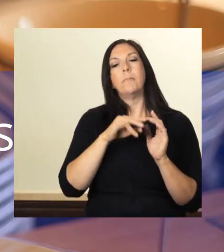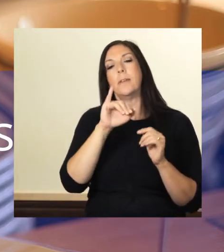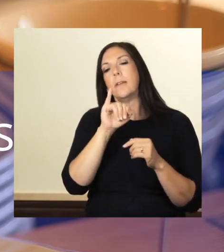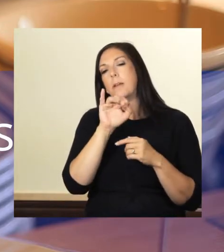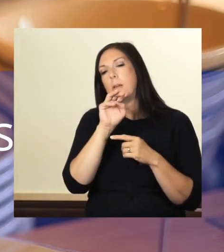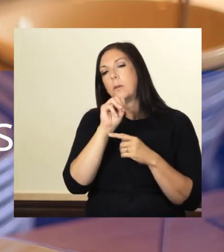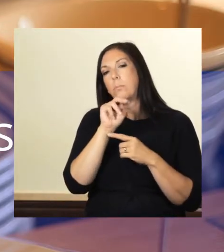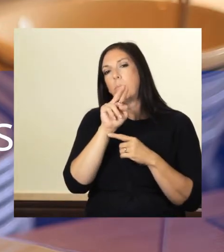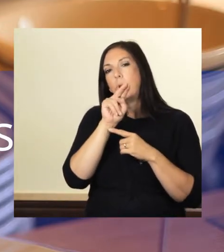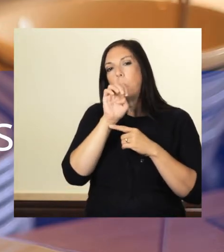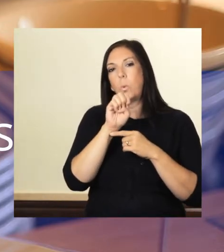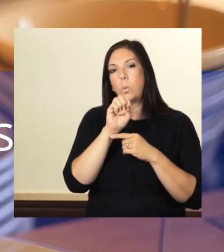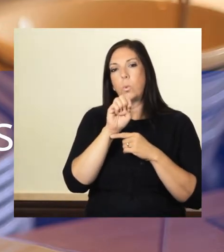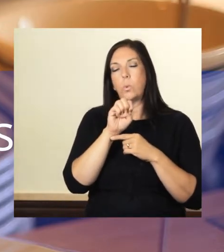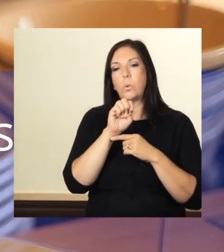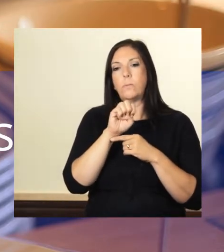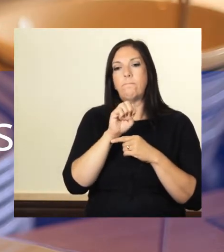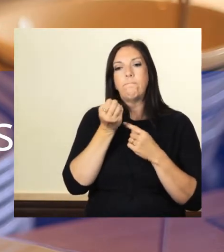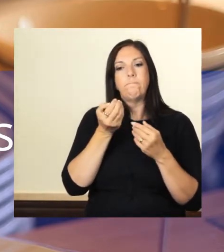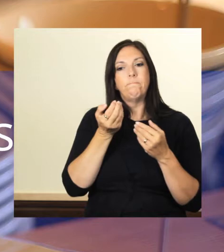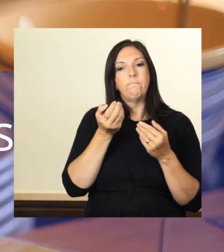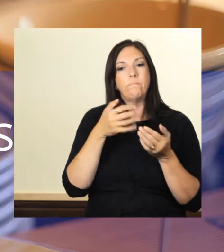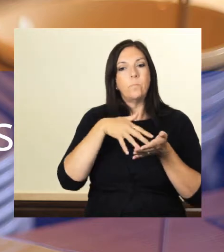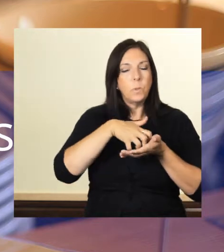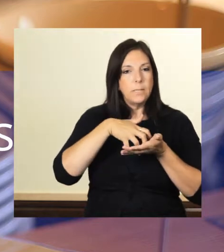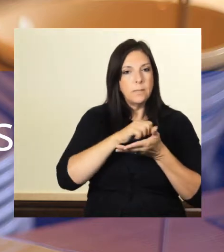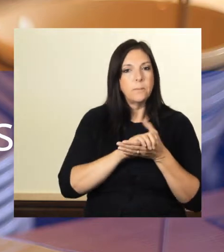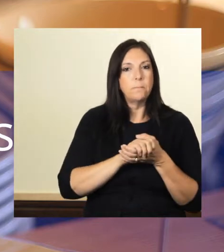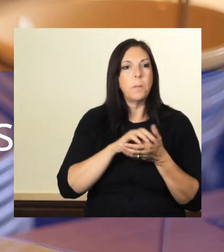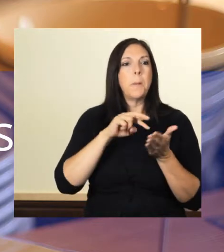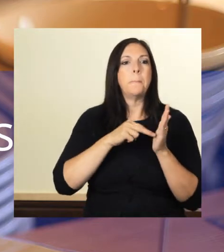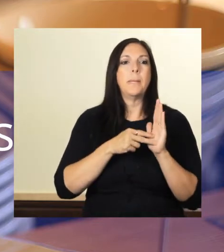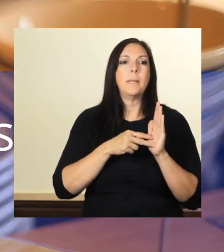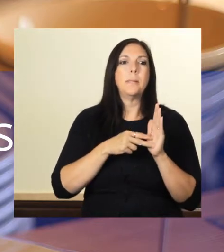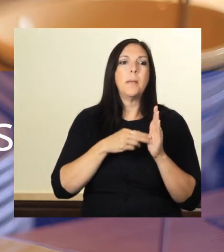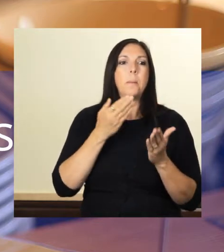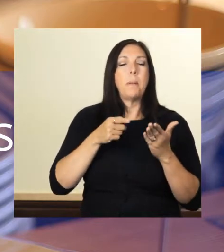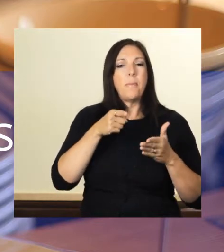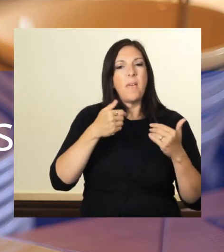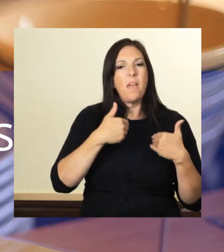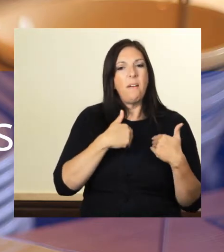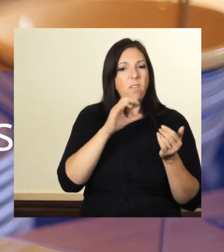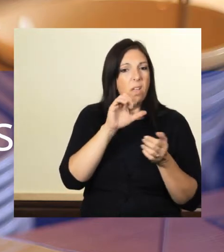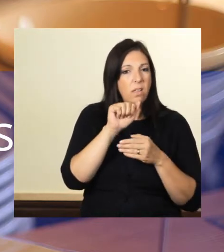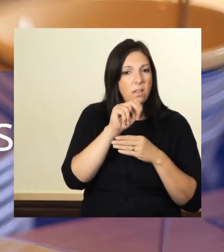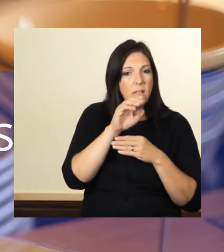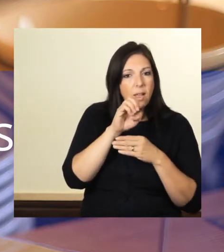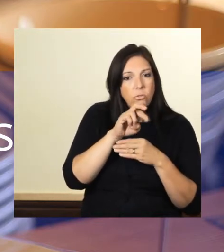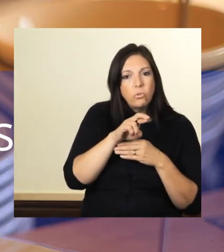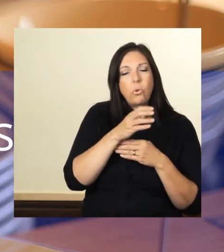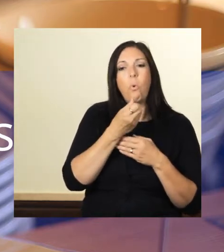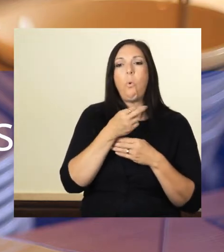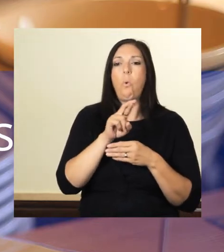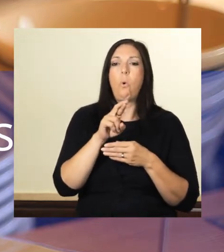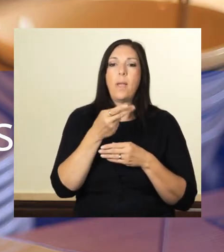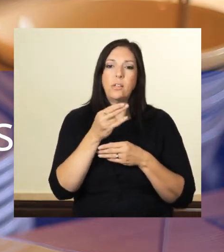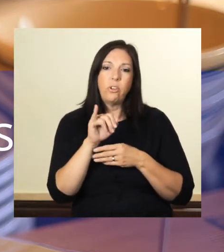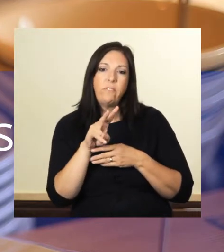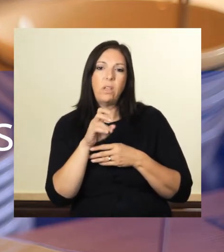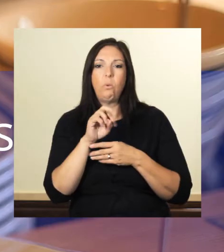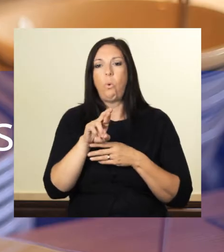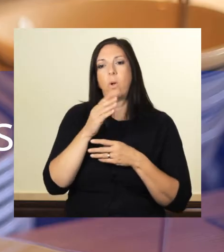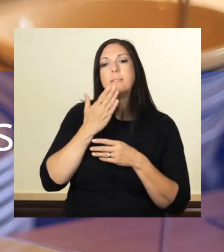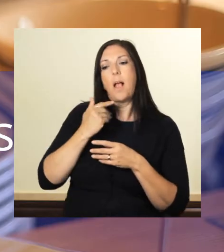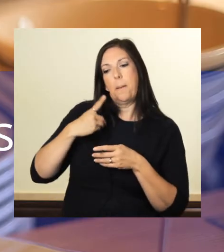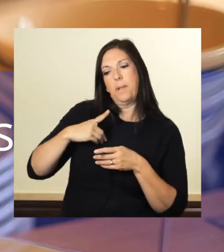for those that are immune compromised meaning having a serious illness like cancer hiv diabetes